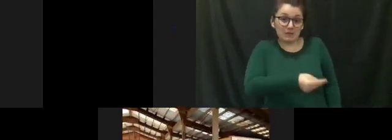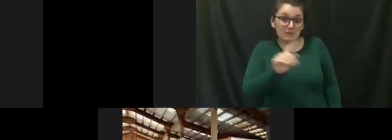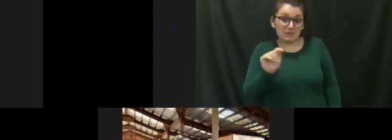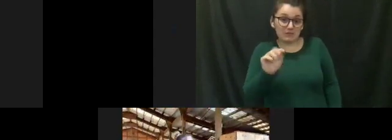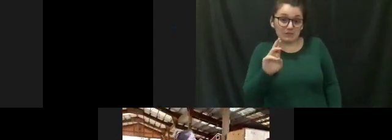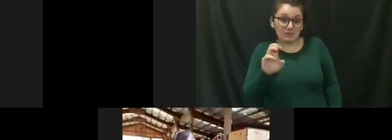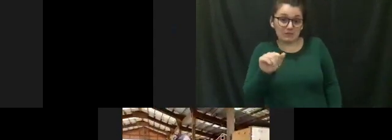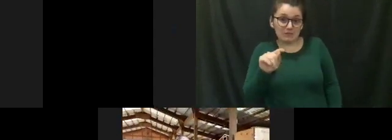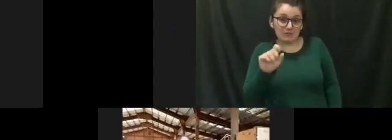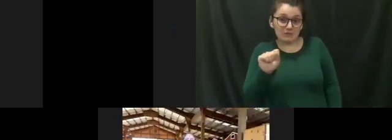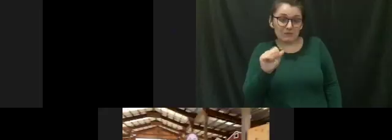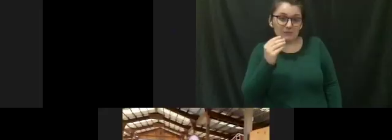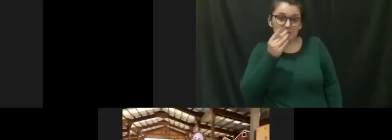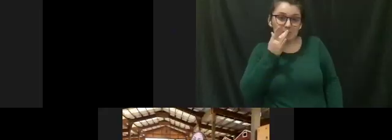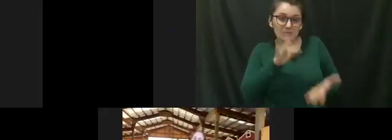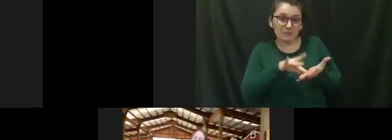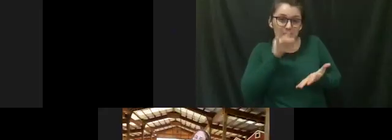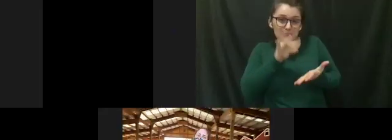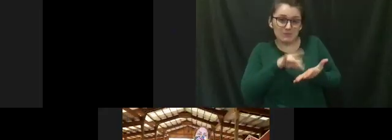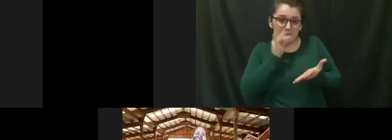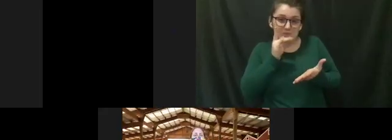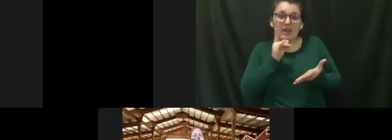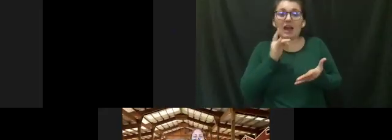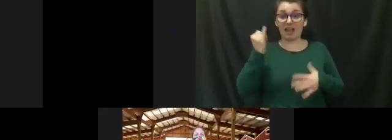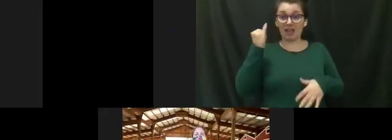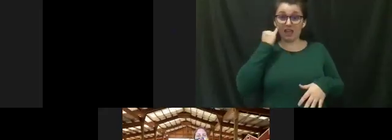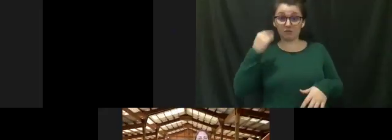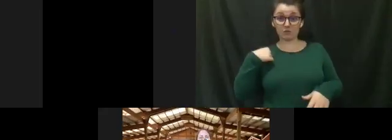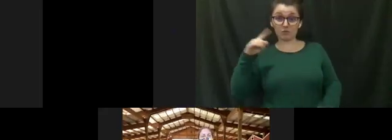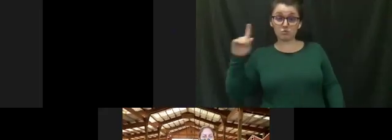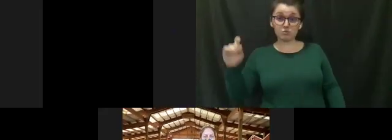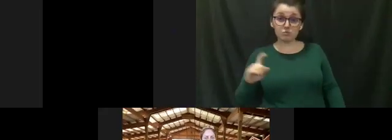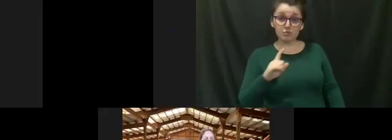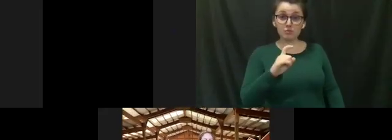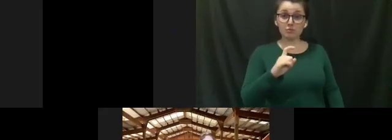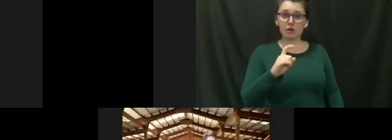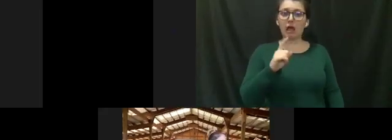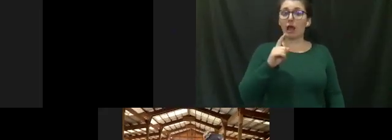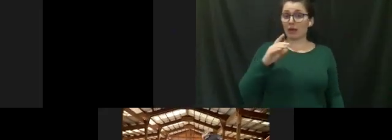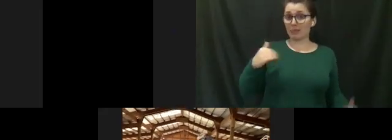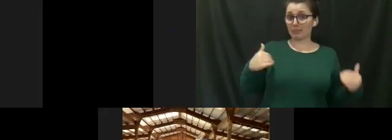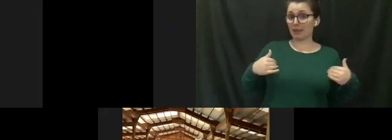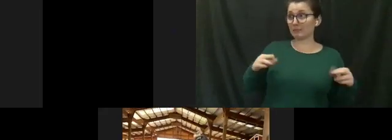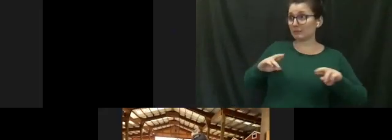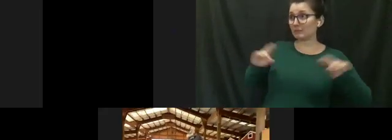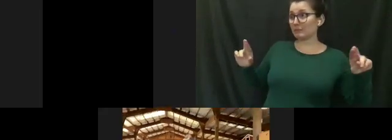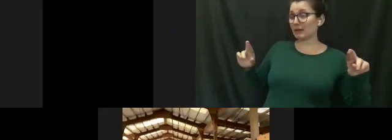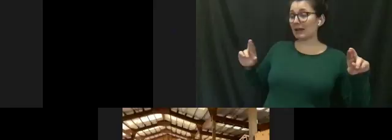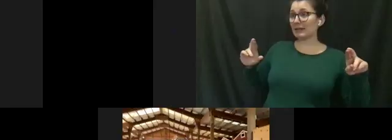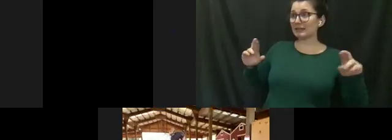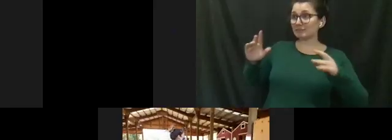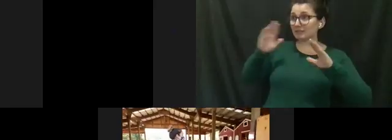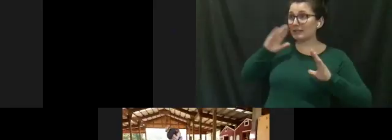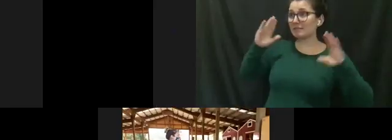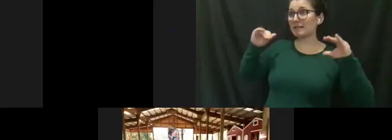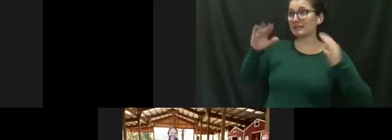in here, they are expecting snacks because they know we're the ones that bring their meals and their dinner. And it looks